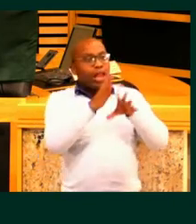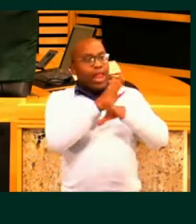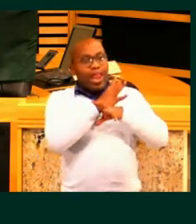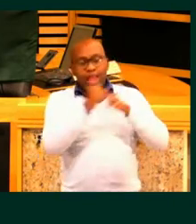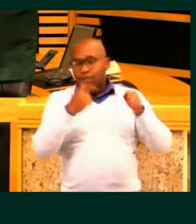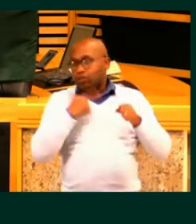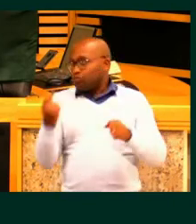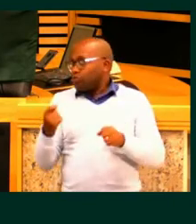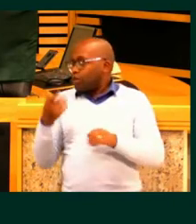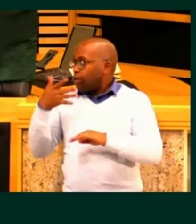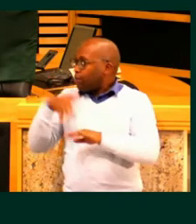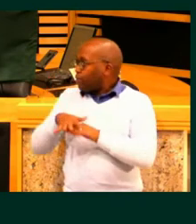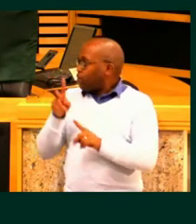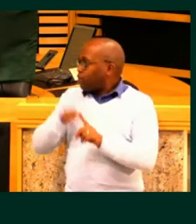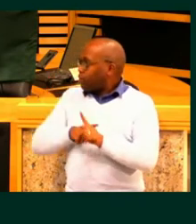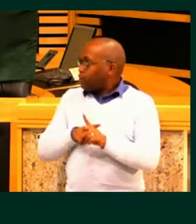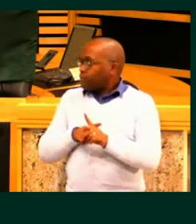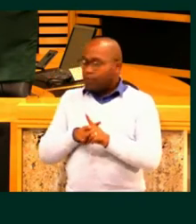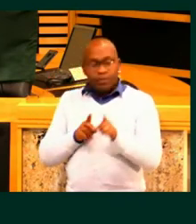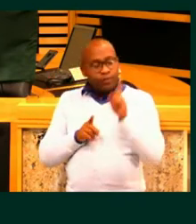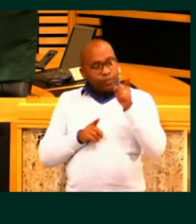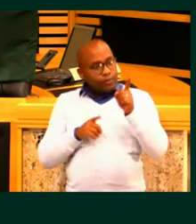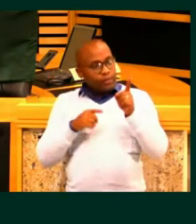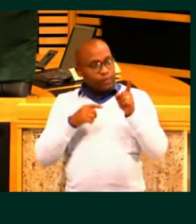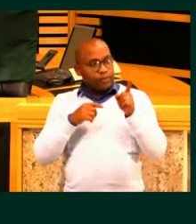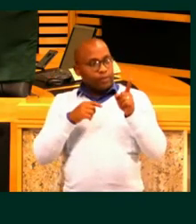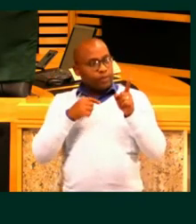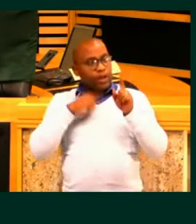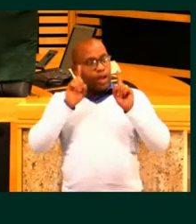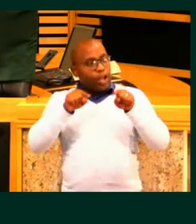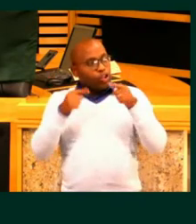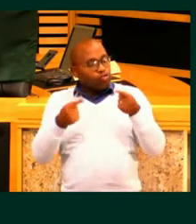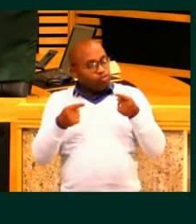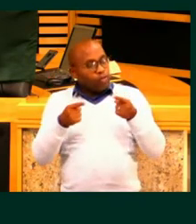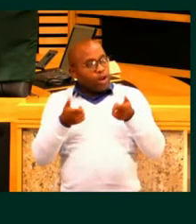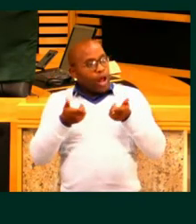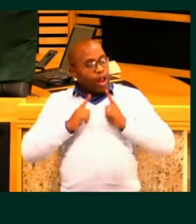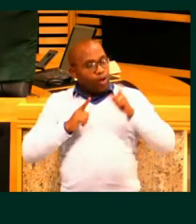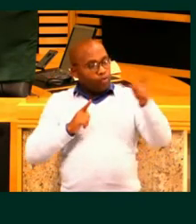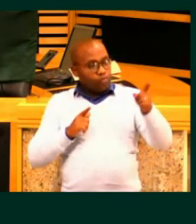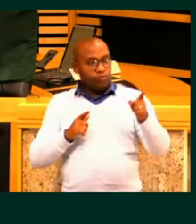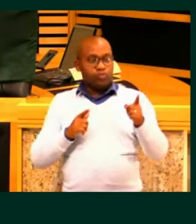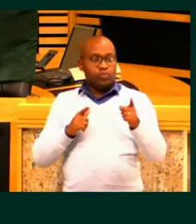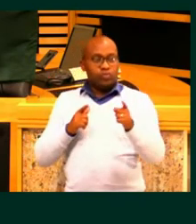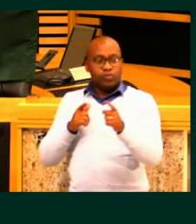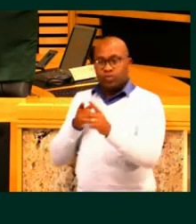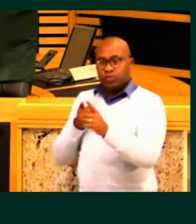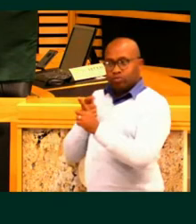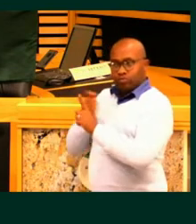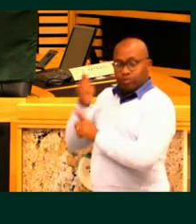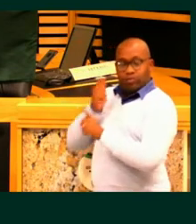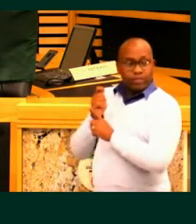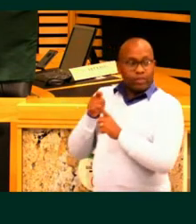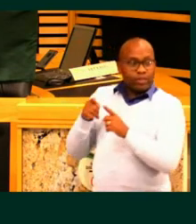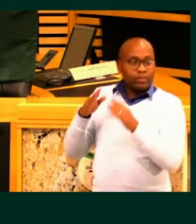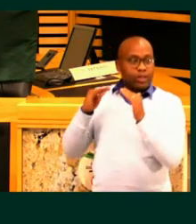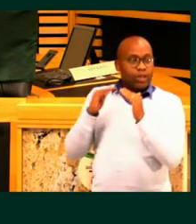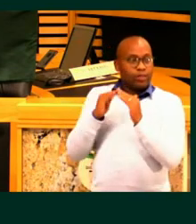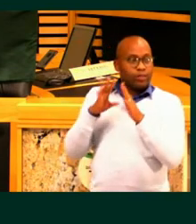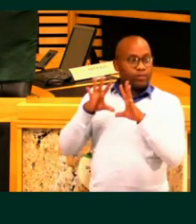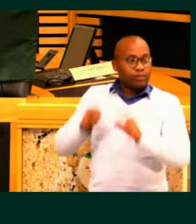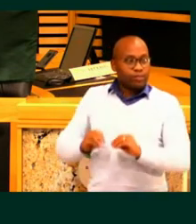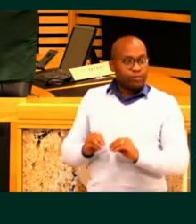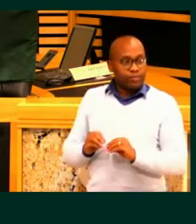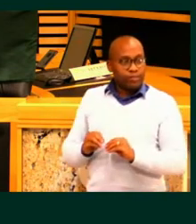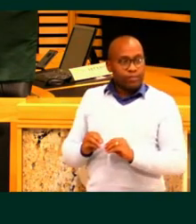honorable I'm not going to allow you to disrupt this house